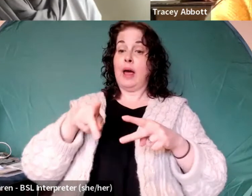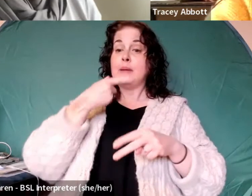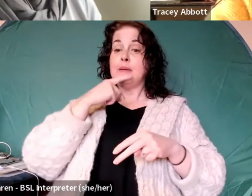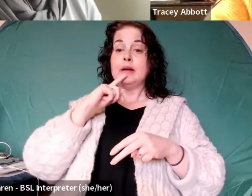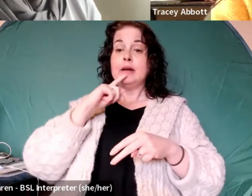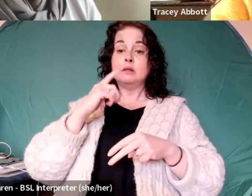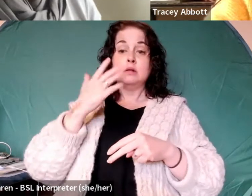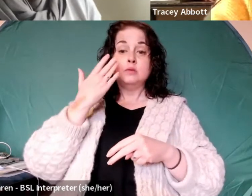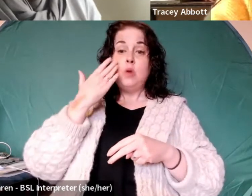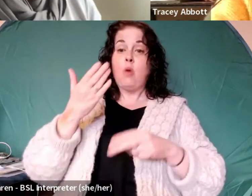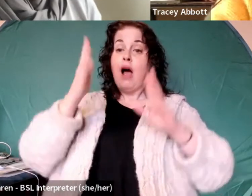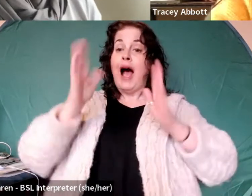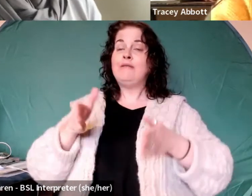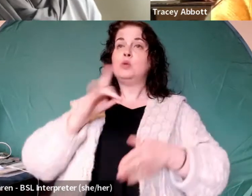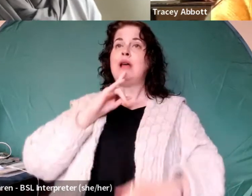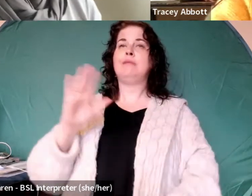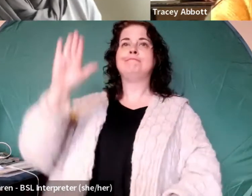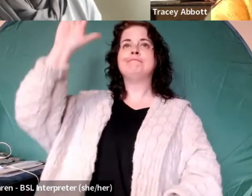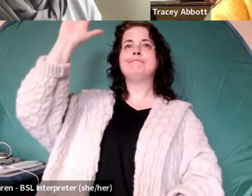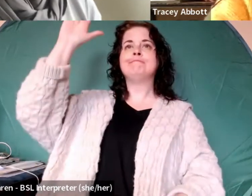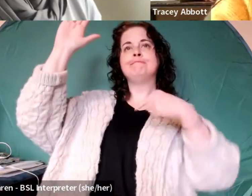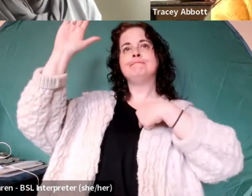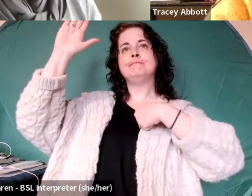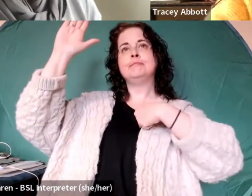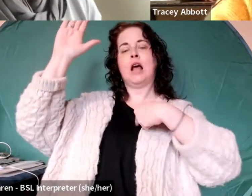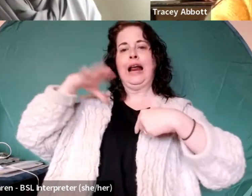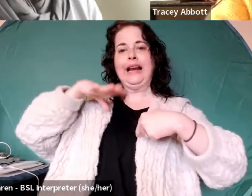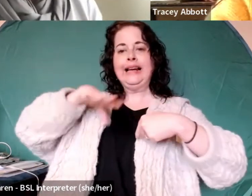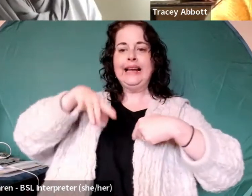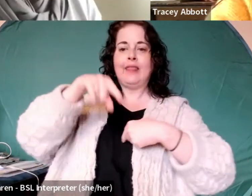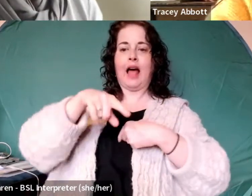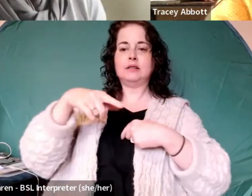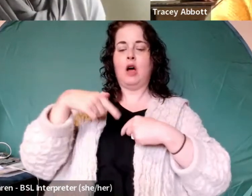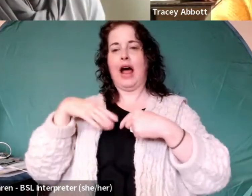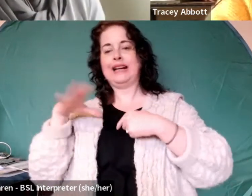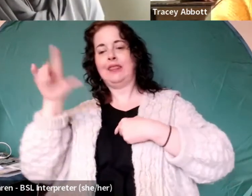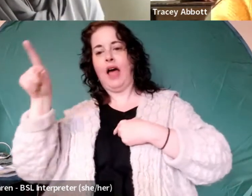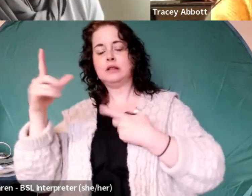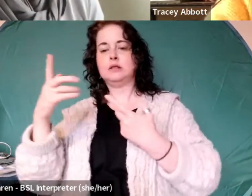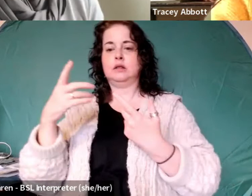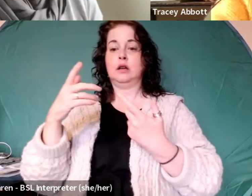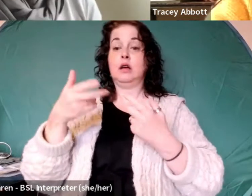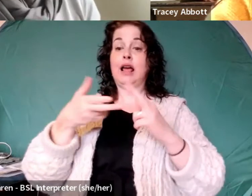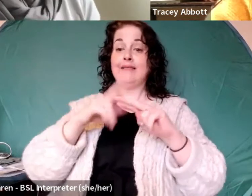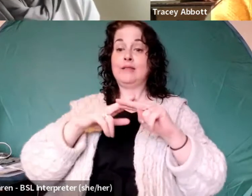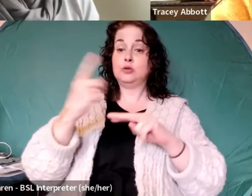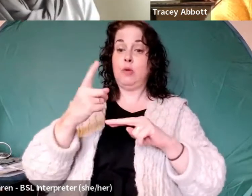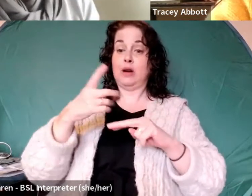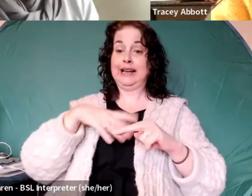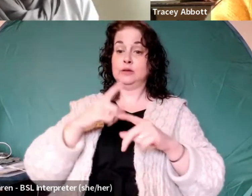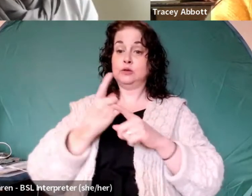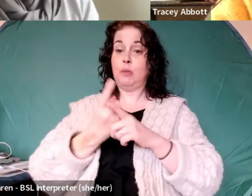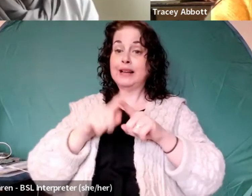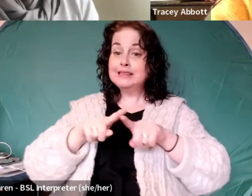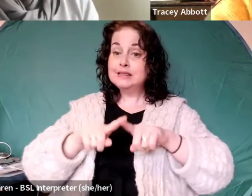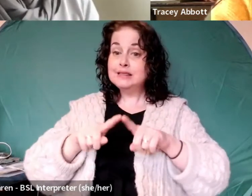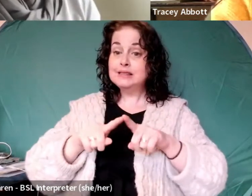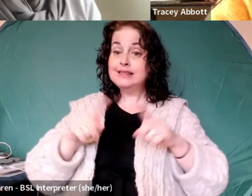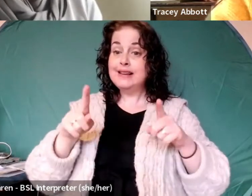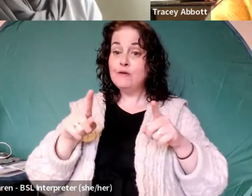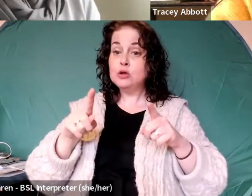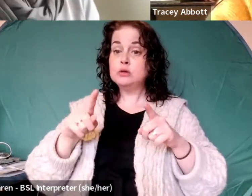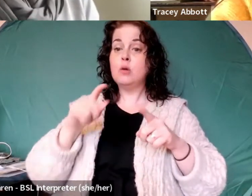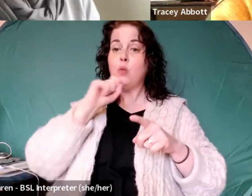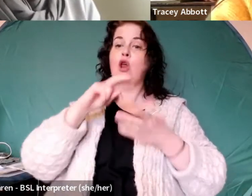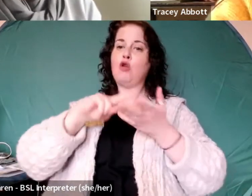don't necessarily have to say, oh, I need this or I need that. Obviously, if somebody needs something different over and above, we